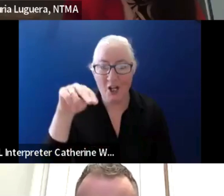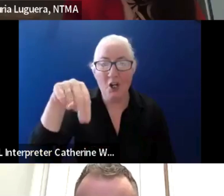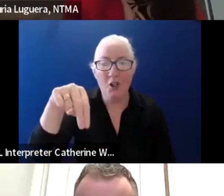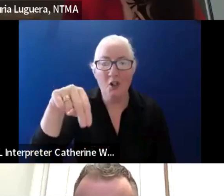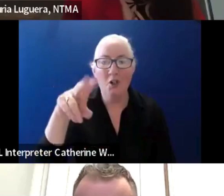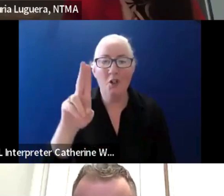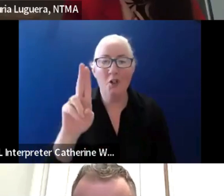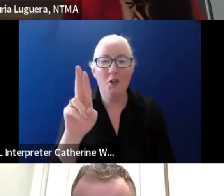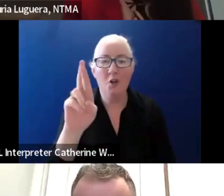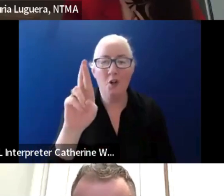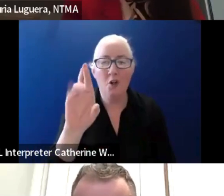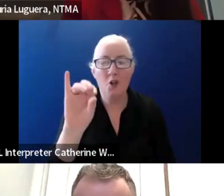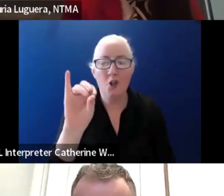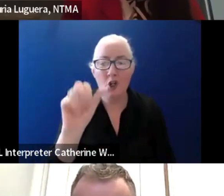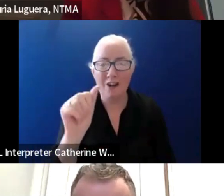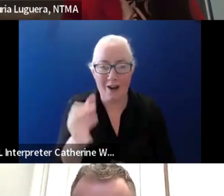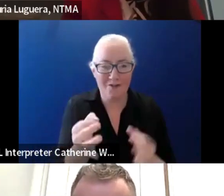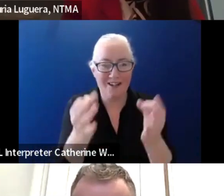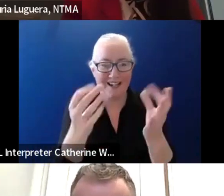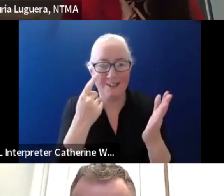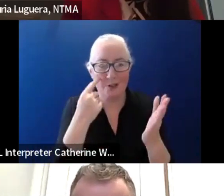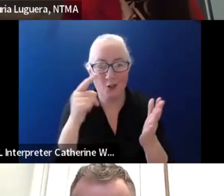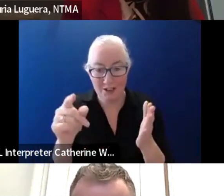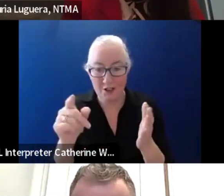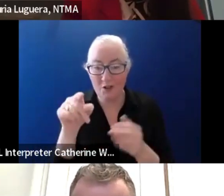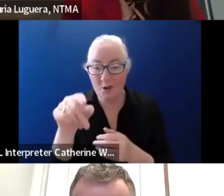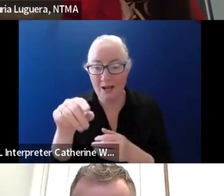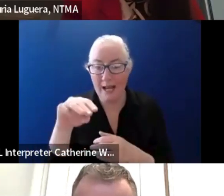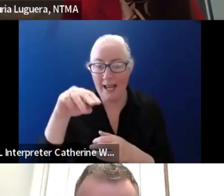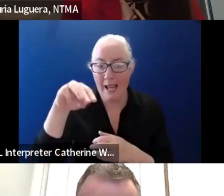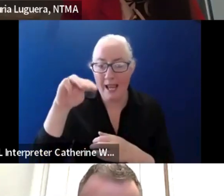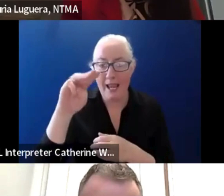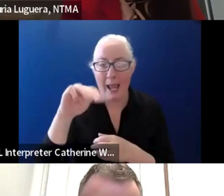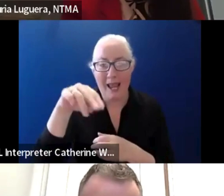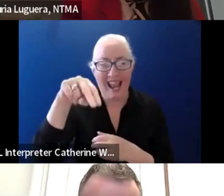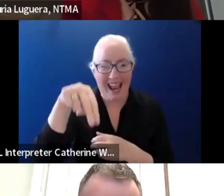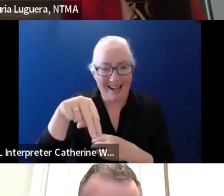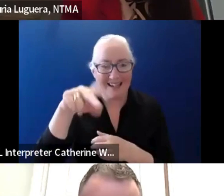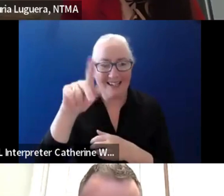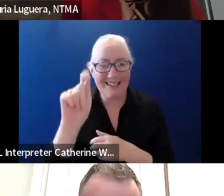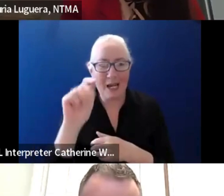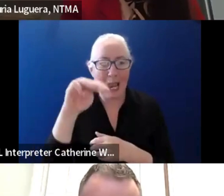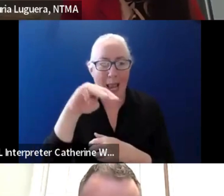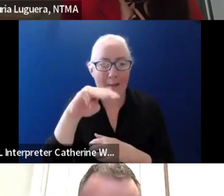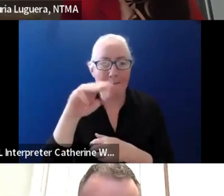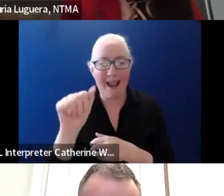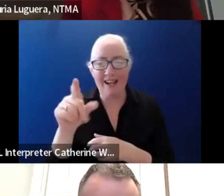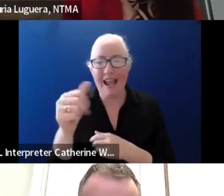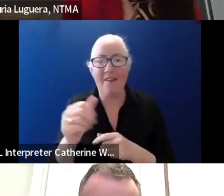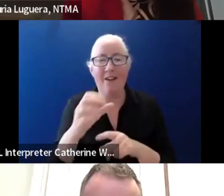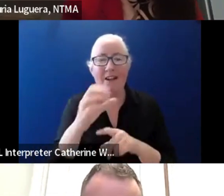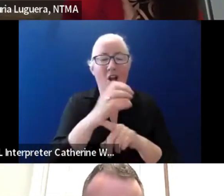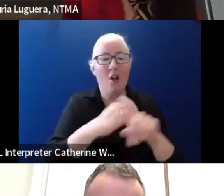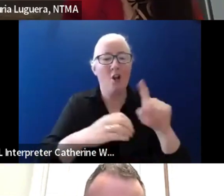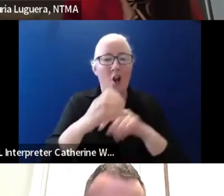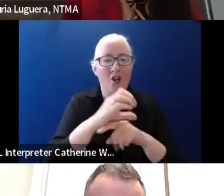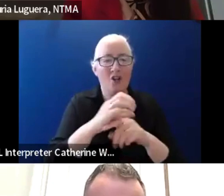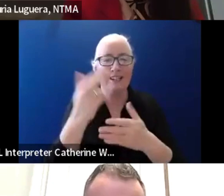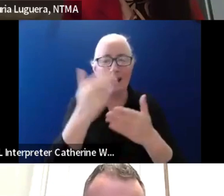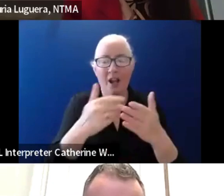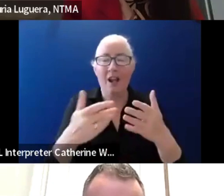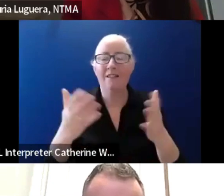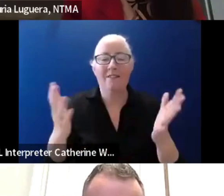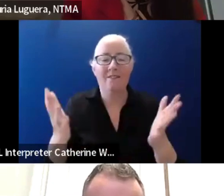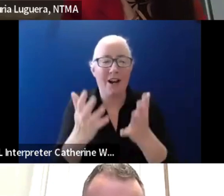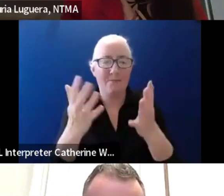you this morning as well. At NTMA, the judges really admired your cultural agility journey, which was designed to foster an inclusive